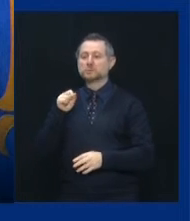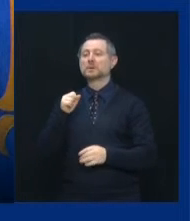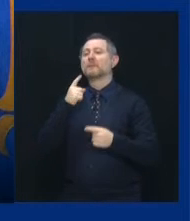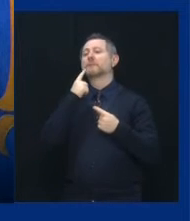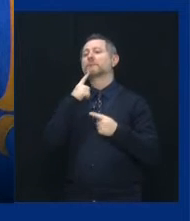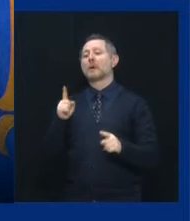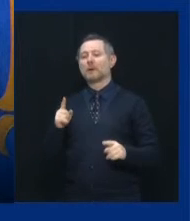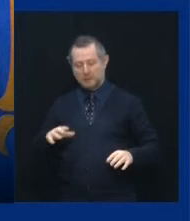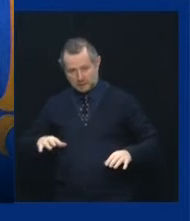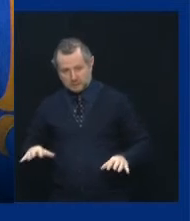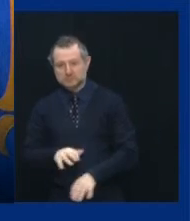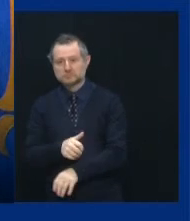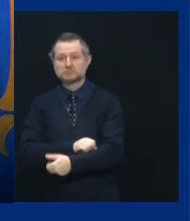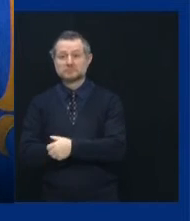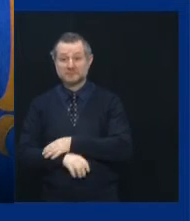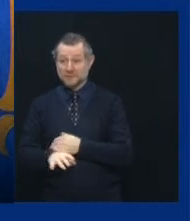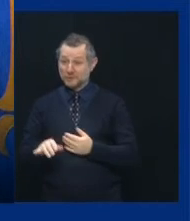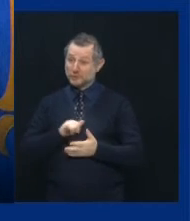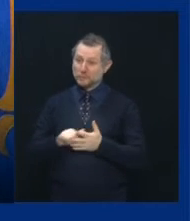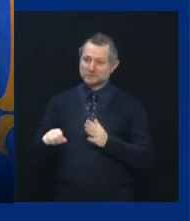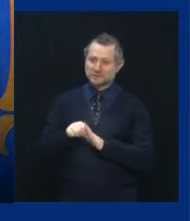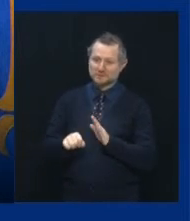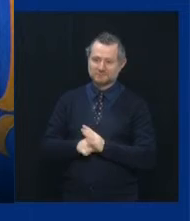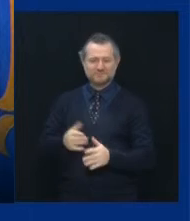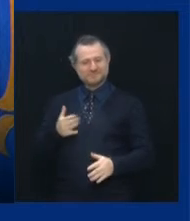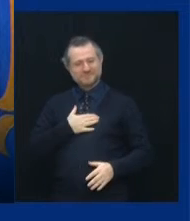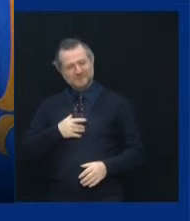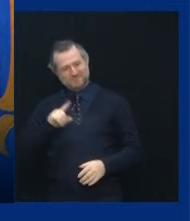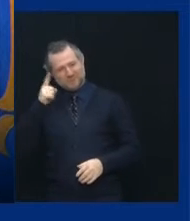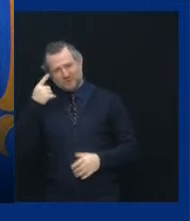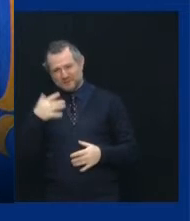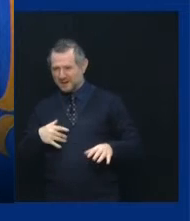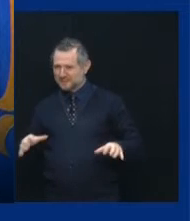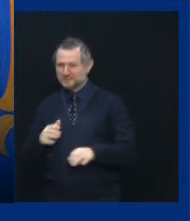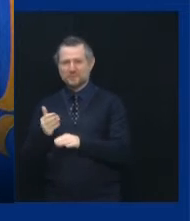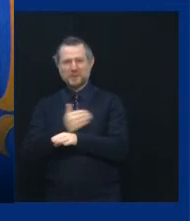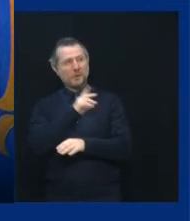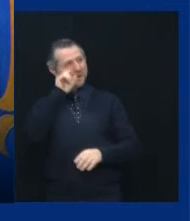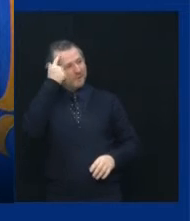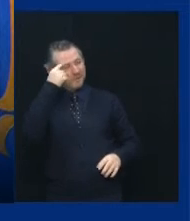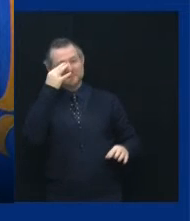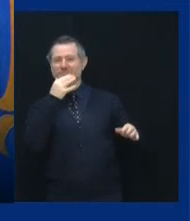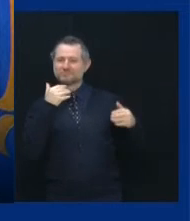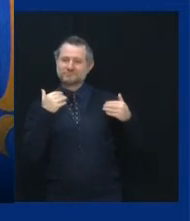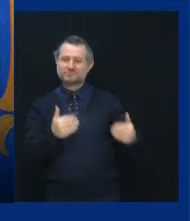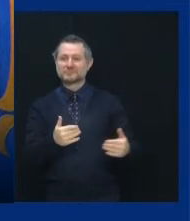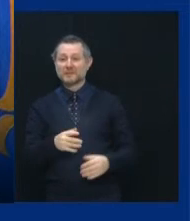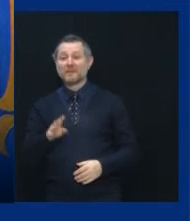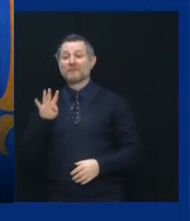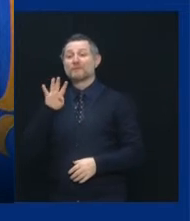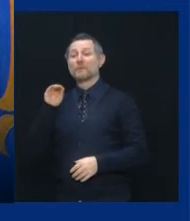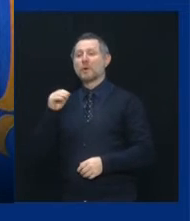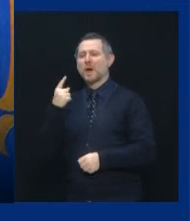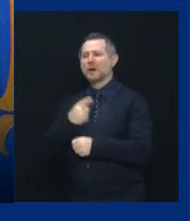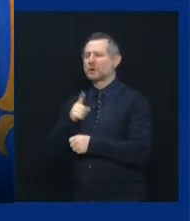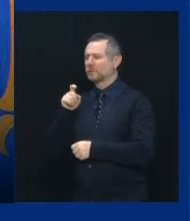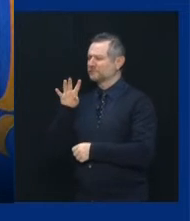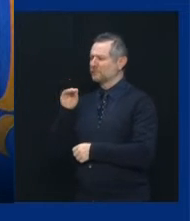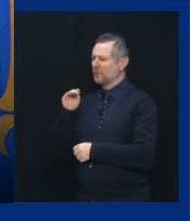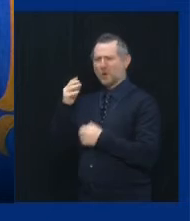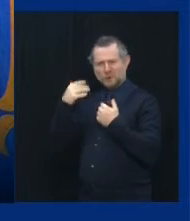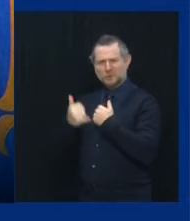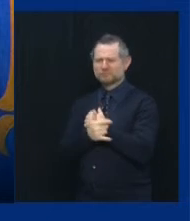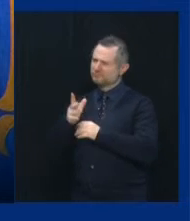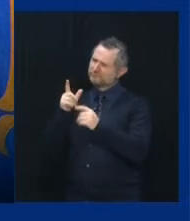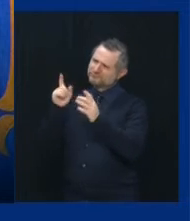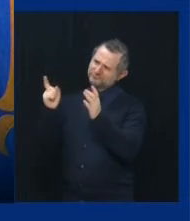took action before this country took action. 140 countries took action before this country took action. And